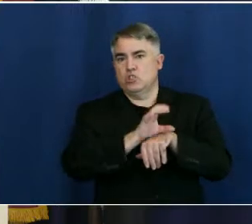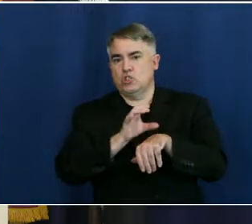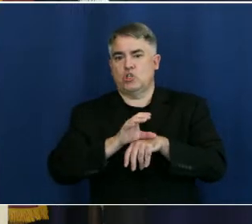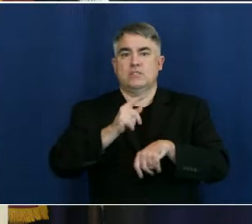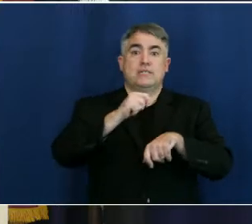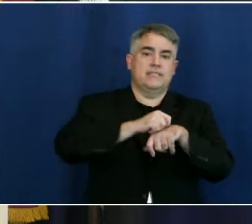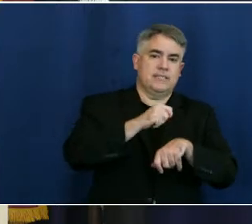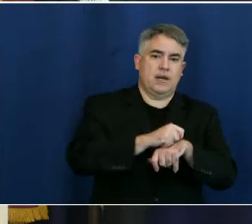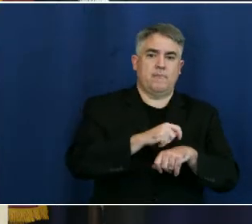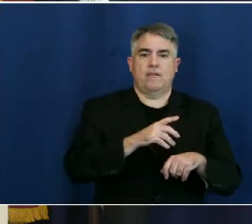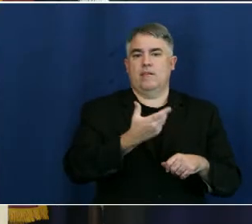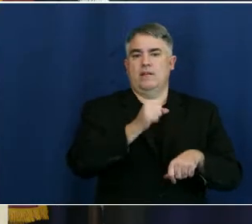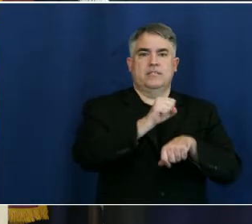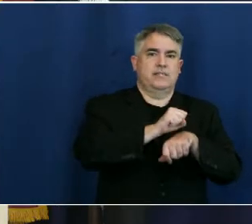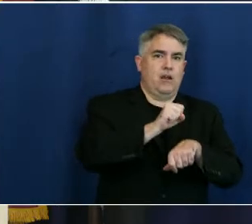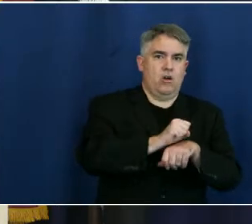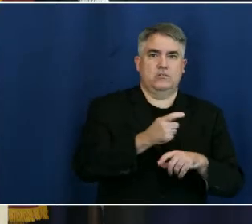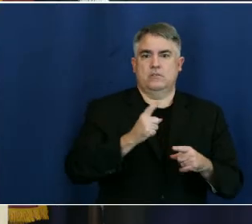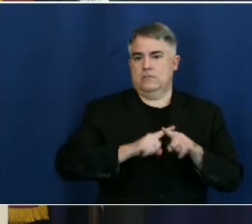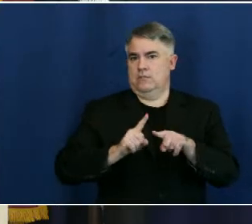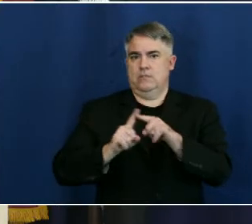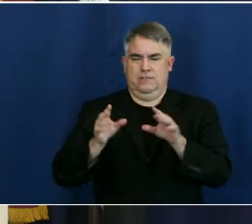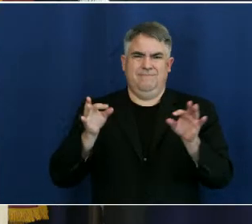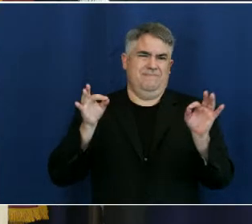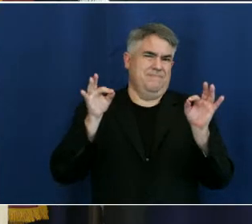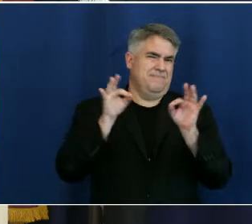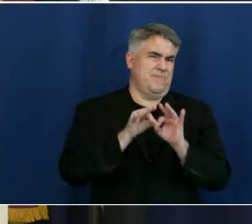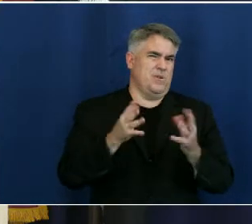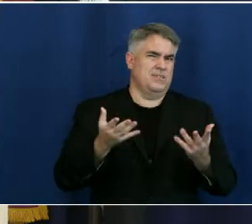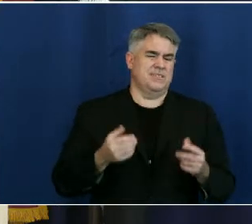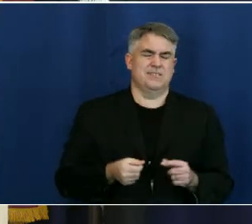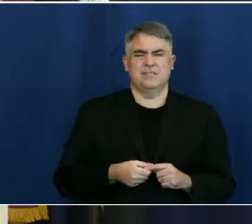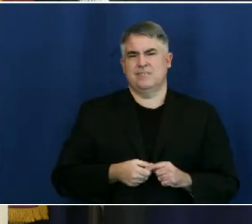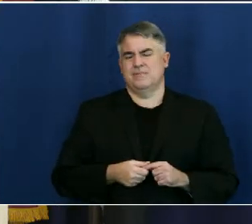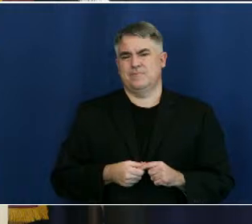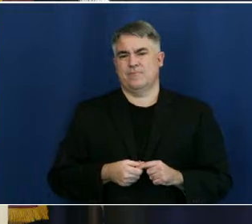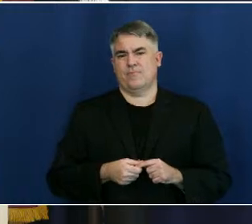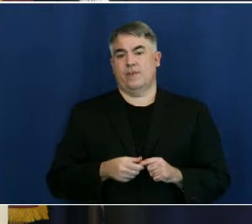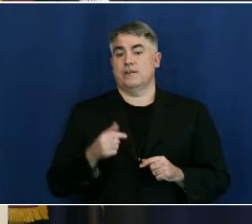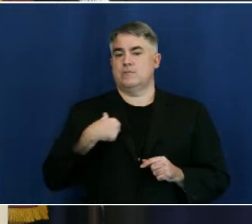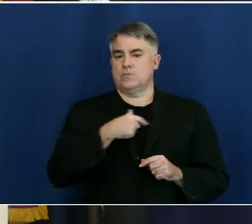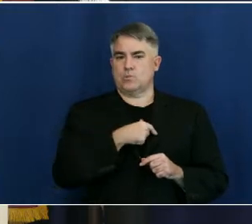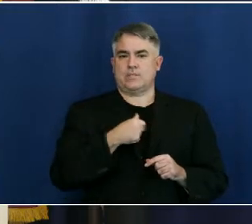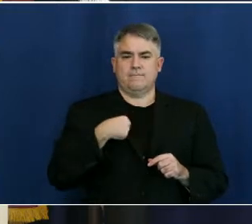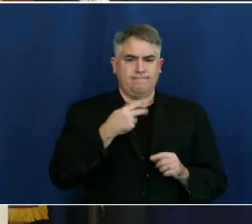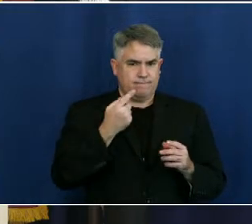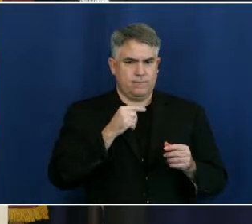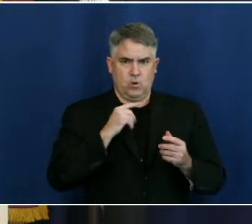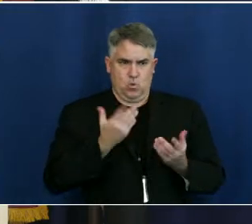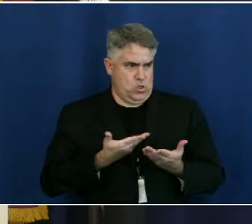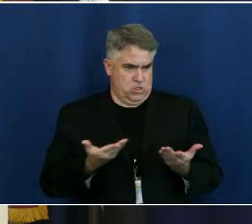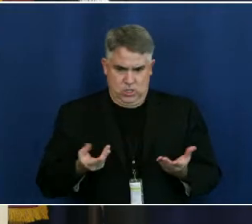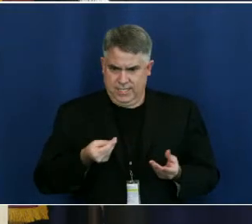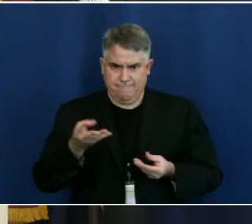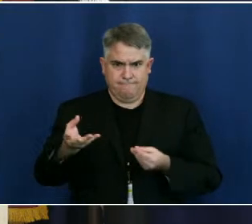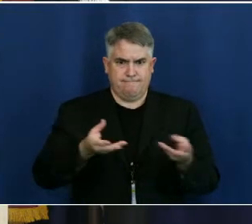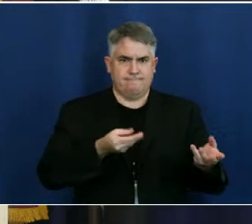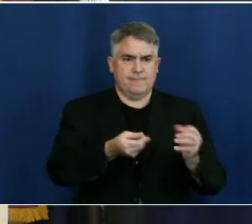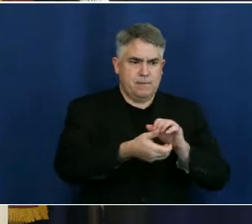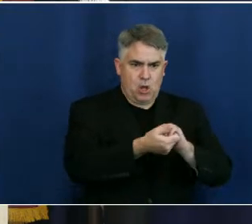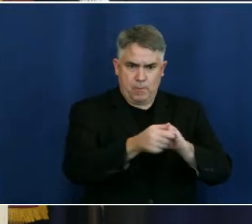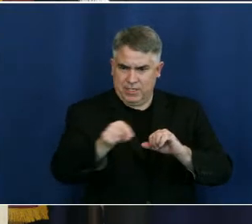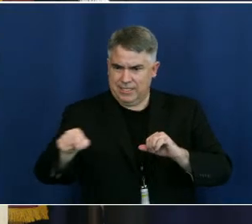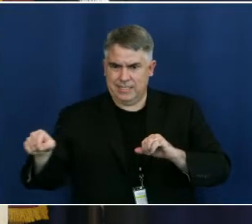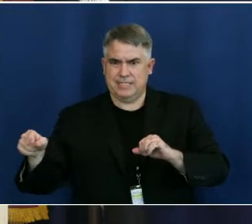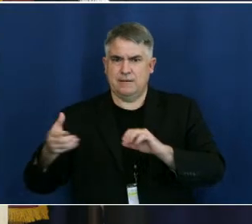who have been resources have been allocated to them with this partnership in mind is really